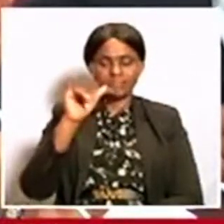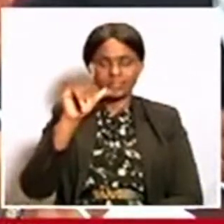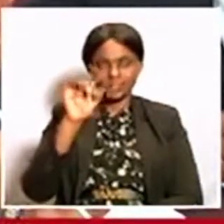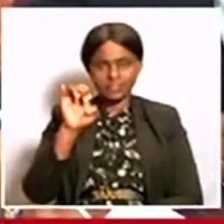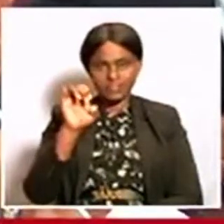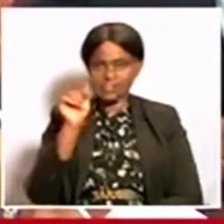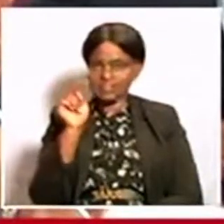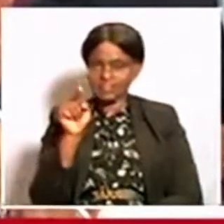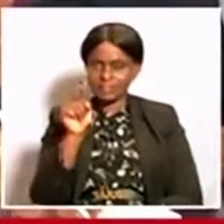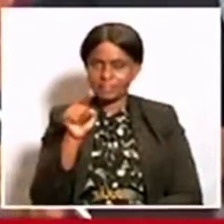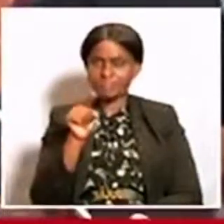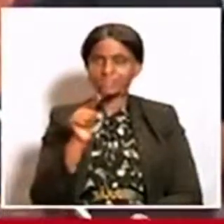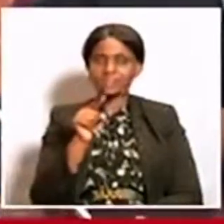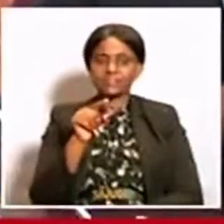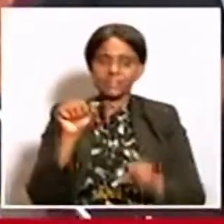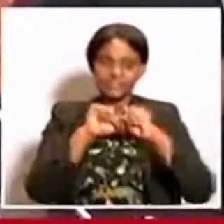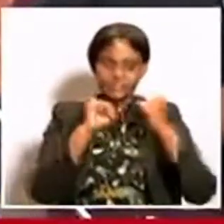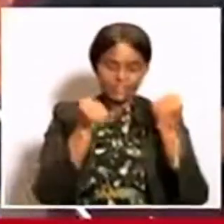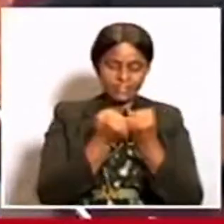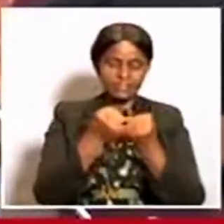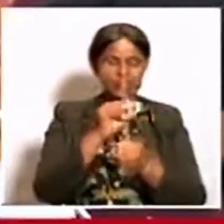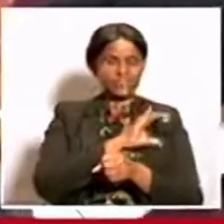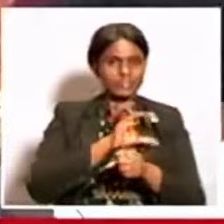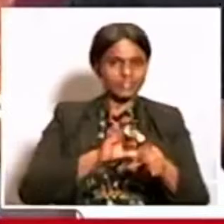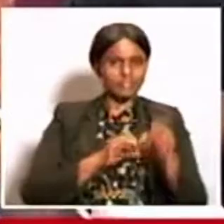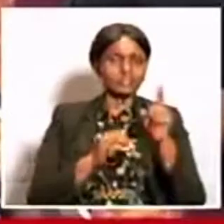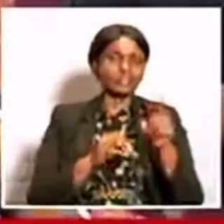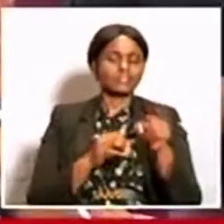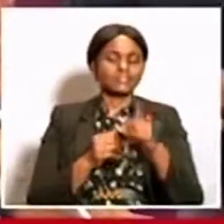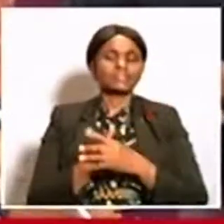Mount Bepos Cooperative Society Limited.